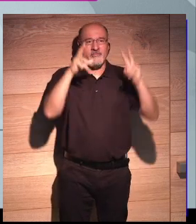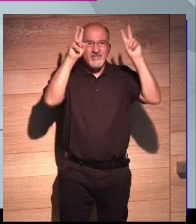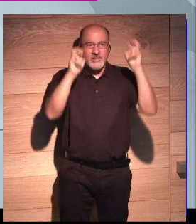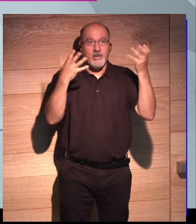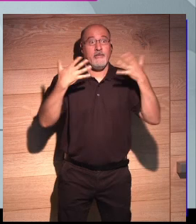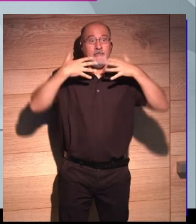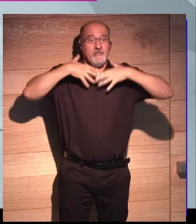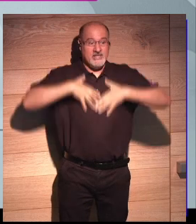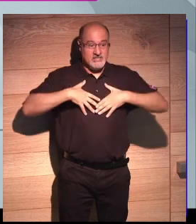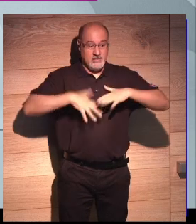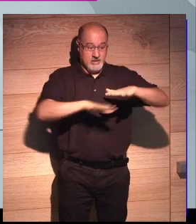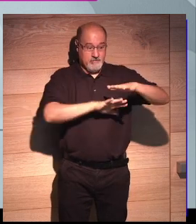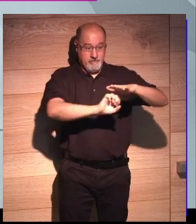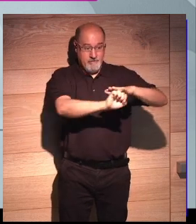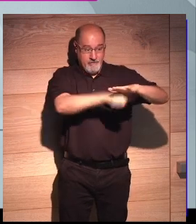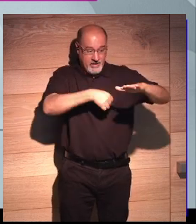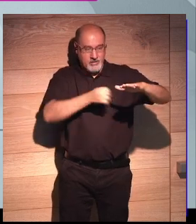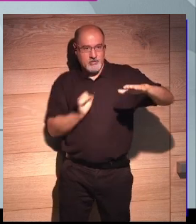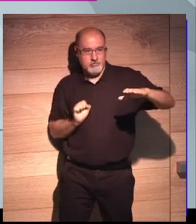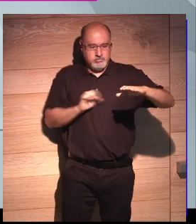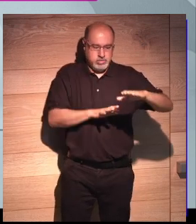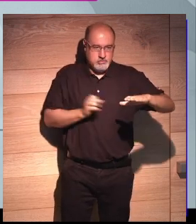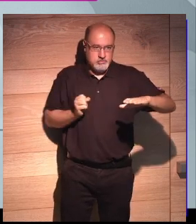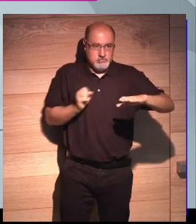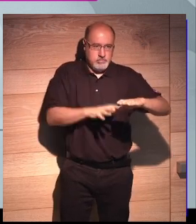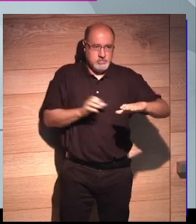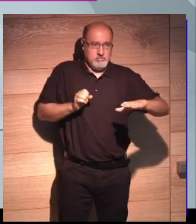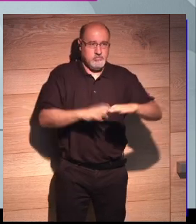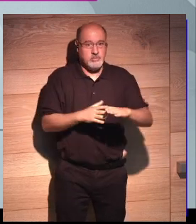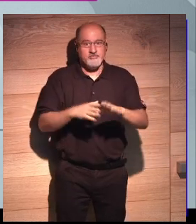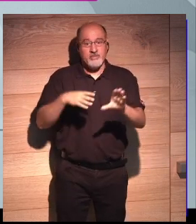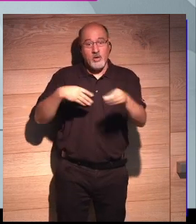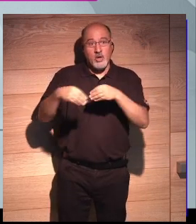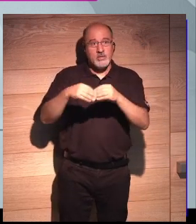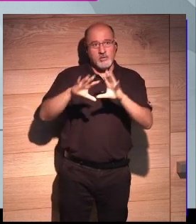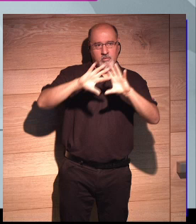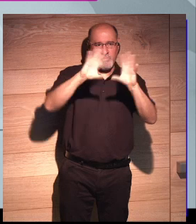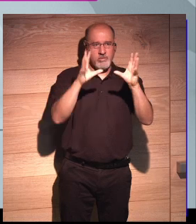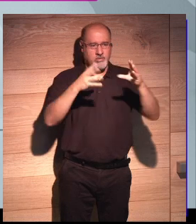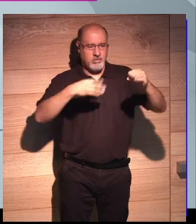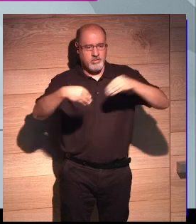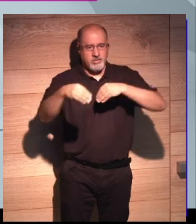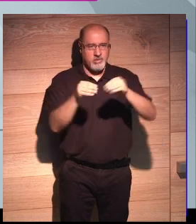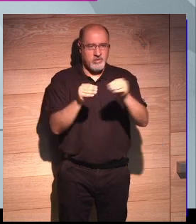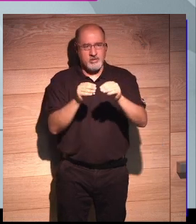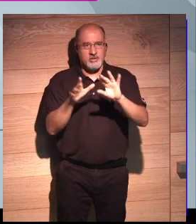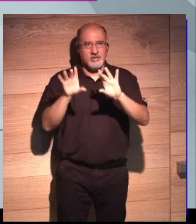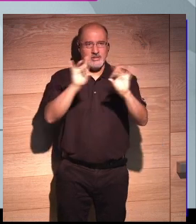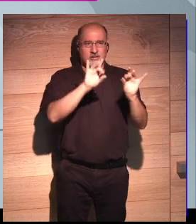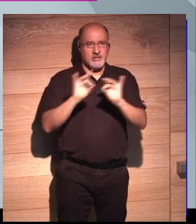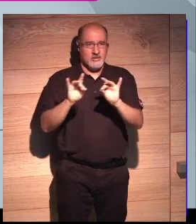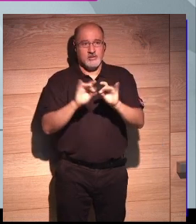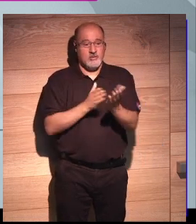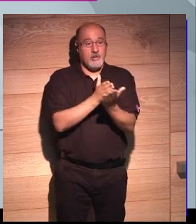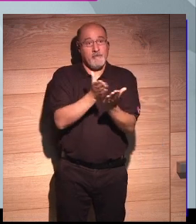us interact with deformable objects, well, this just means that we can bring puppets into